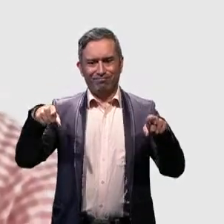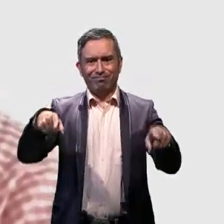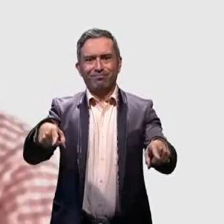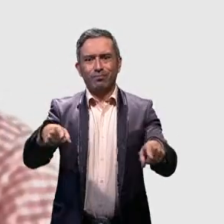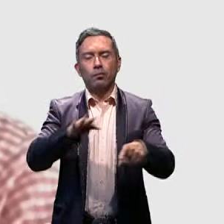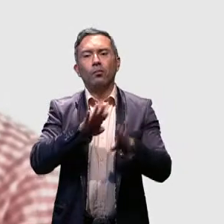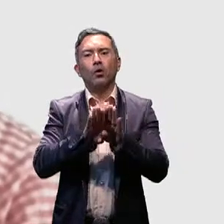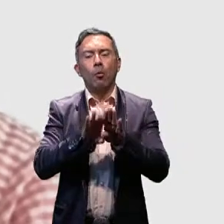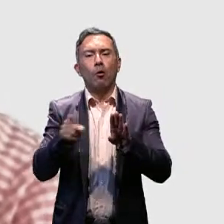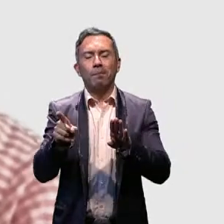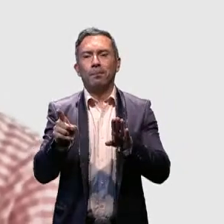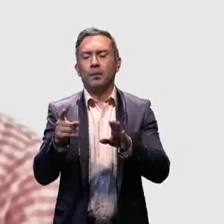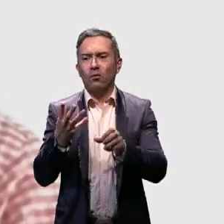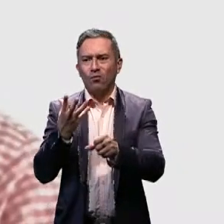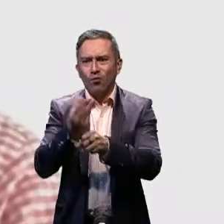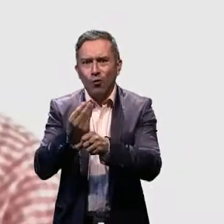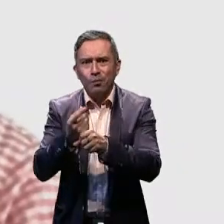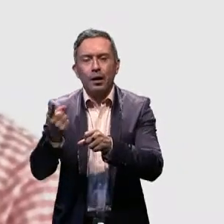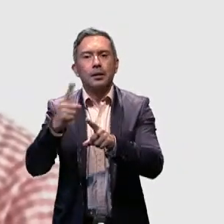called endogenous